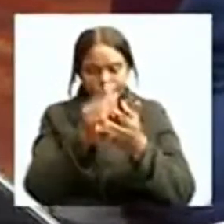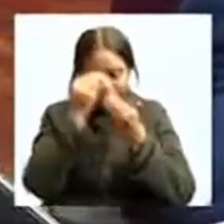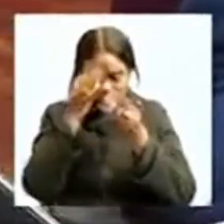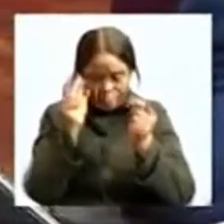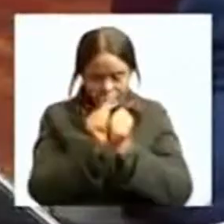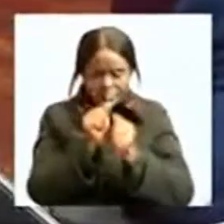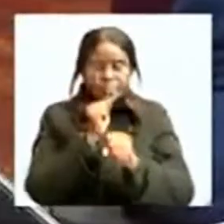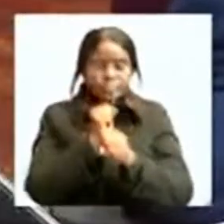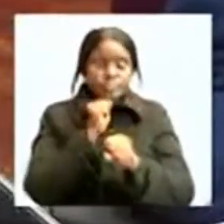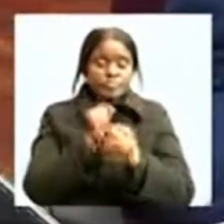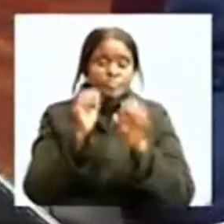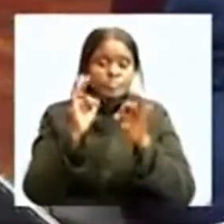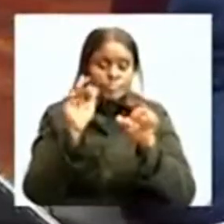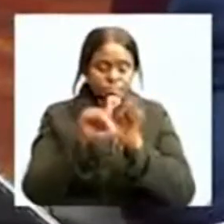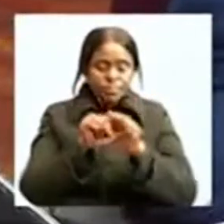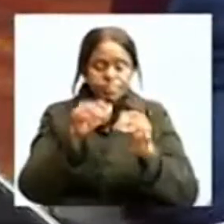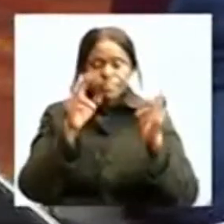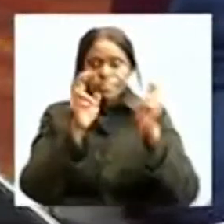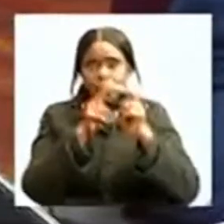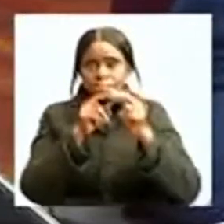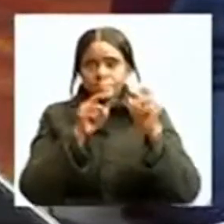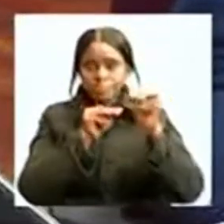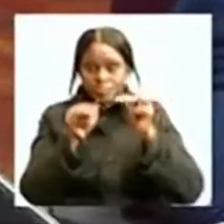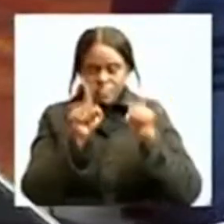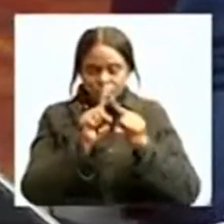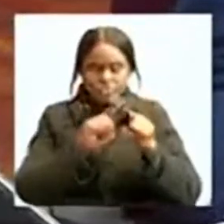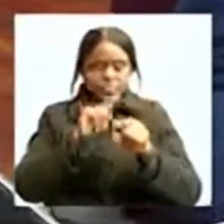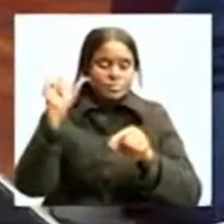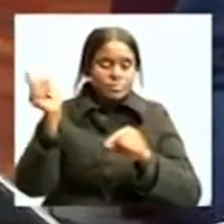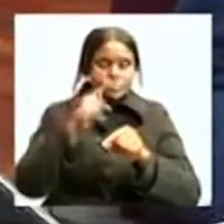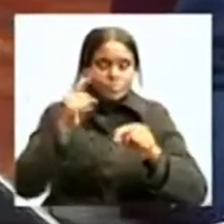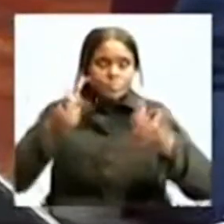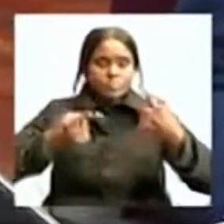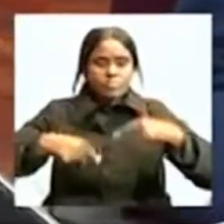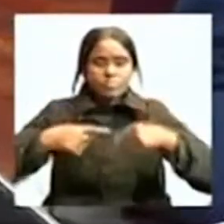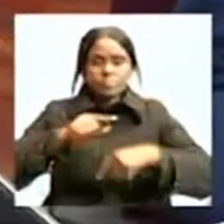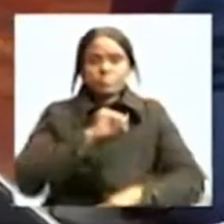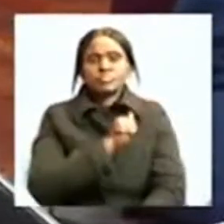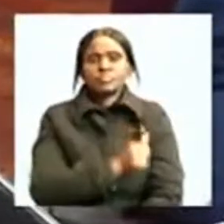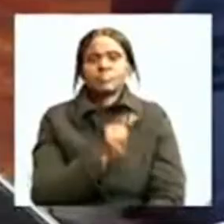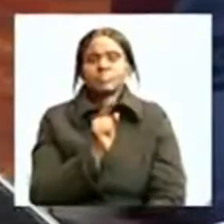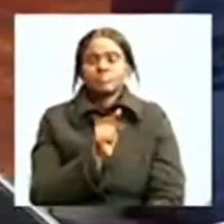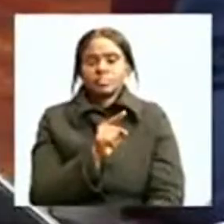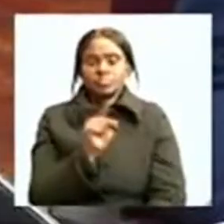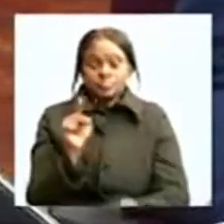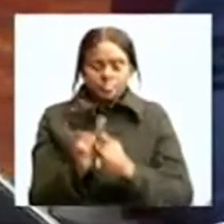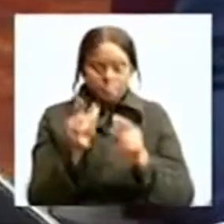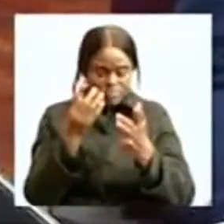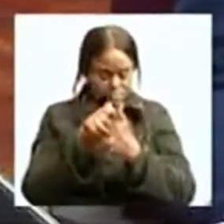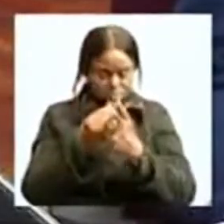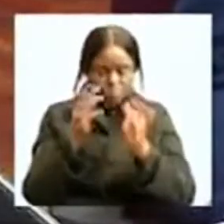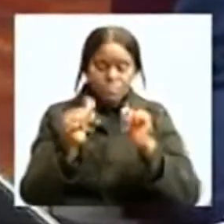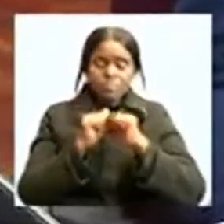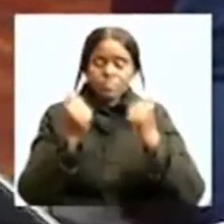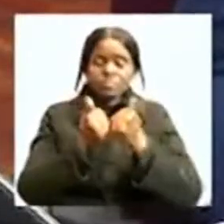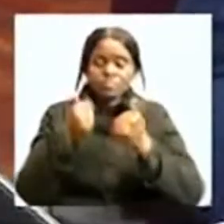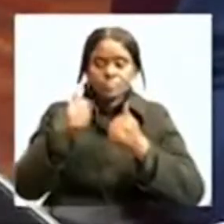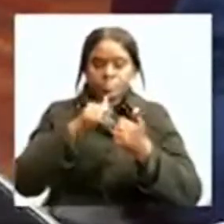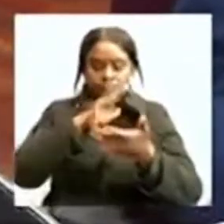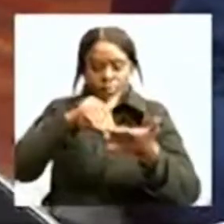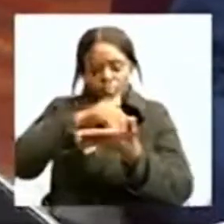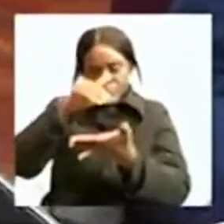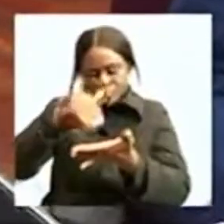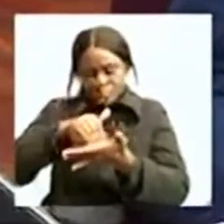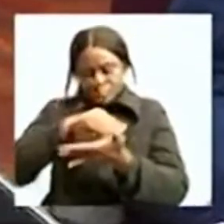and efficiency in contract management across local authorities. The Accountant General decentralized